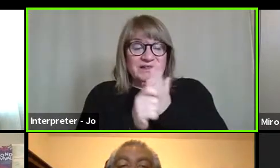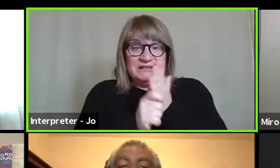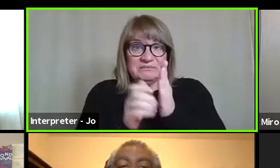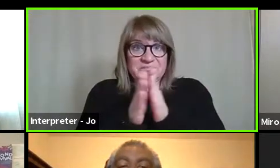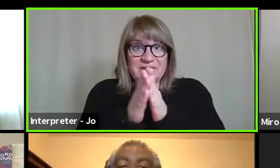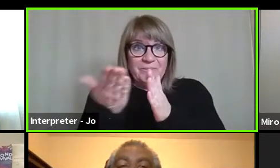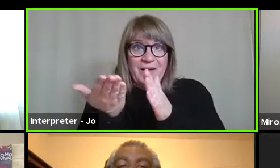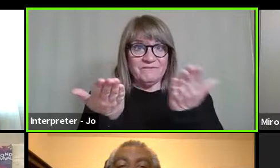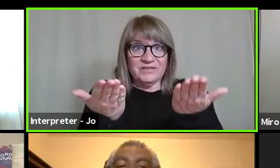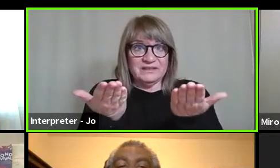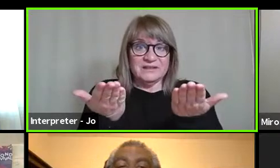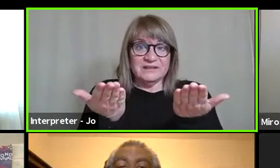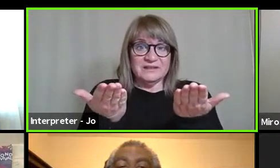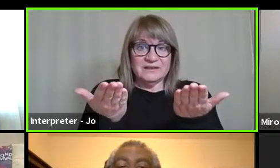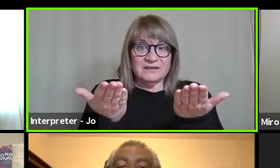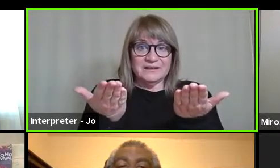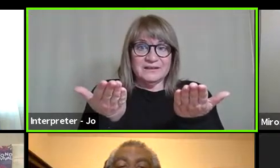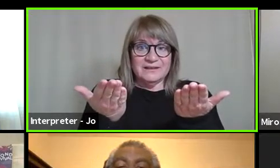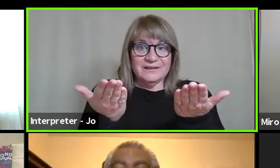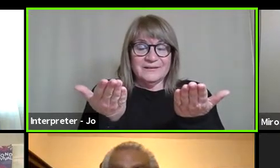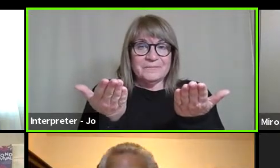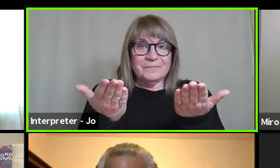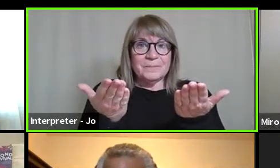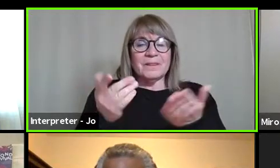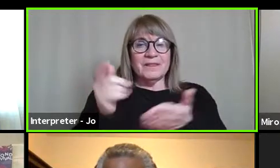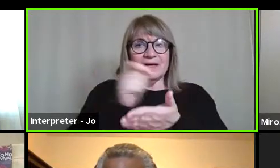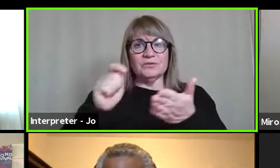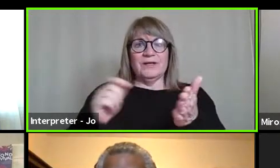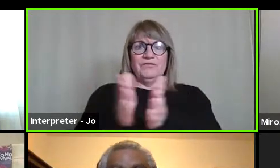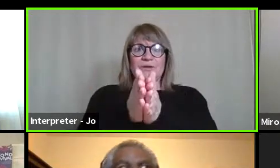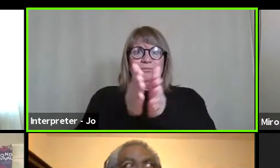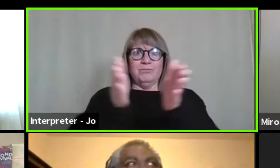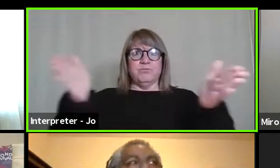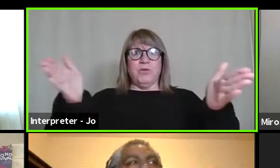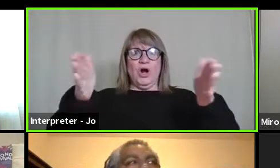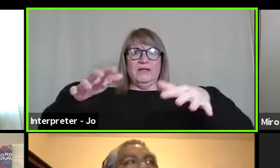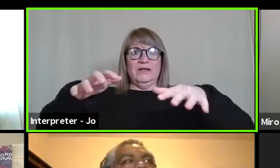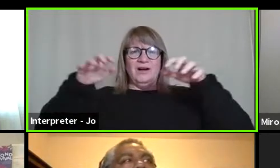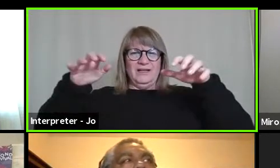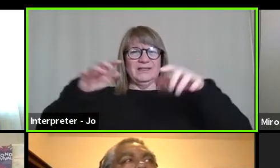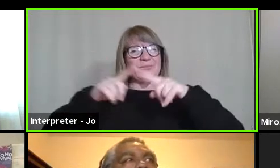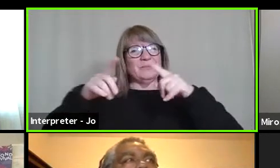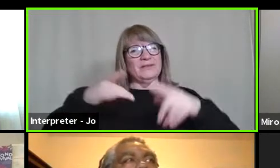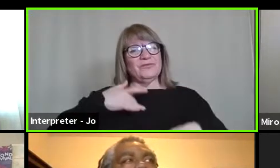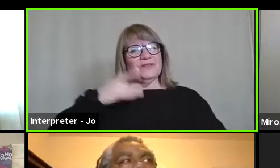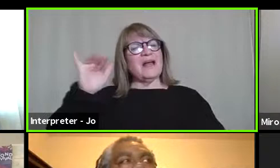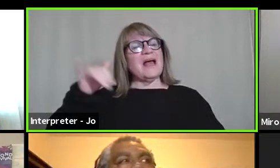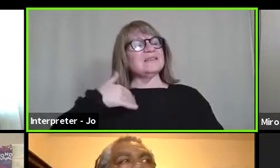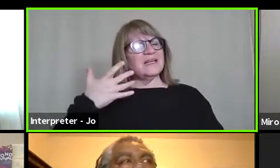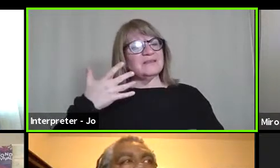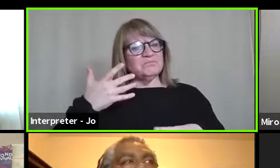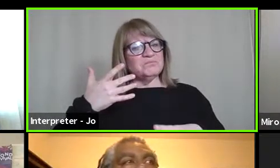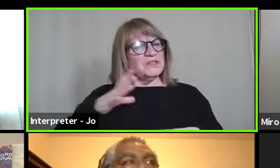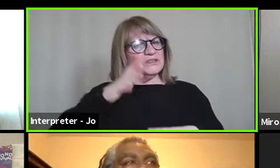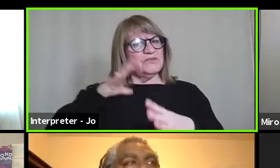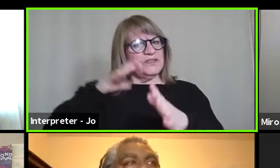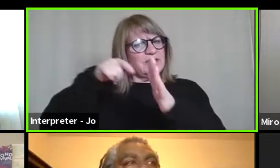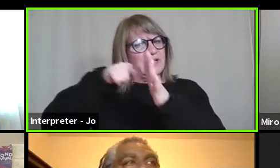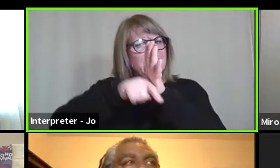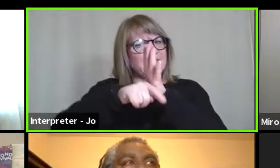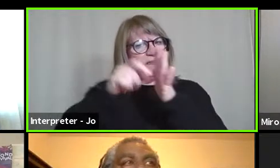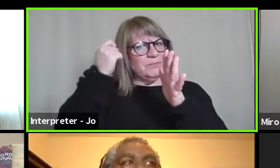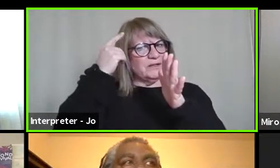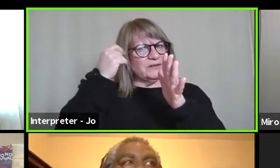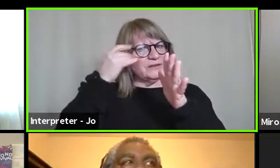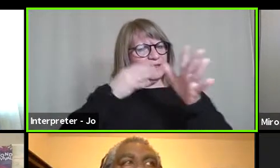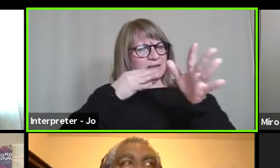um that uh is written for a broad audience but has a sophisticated and deep understanding of the global aspects